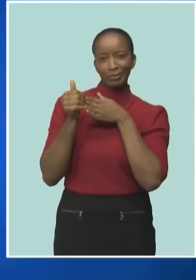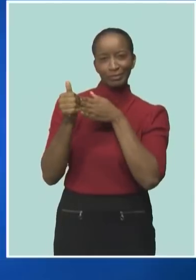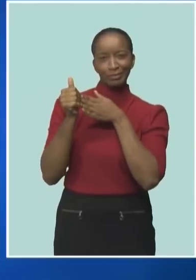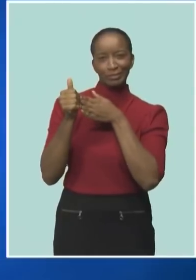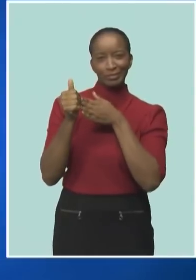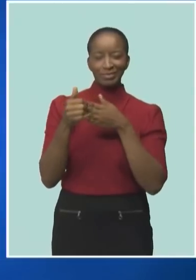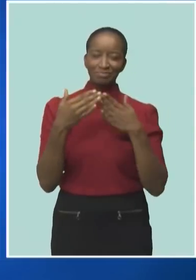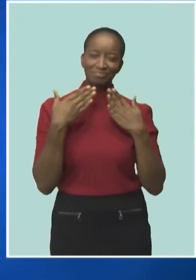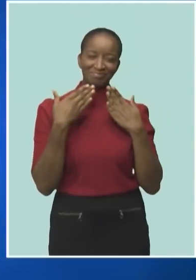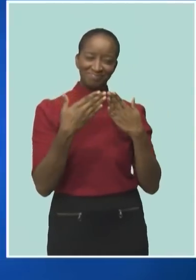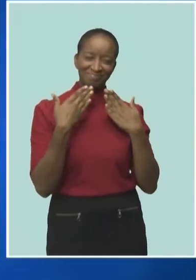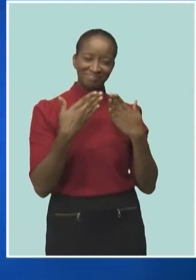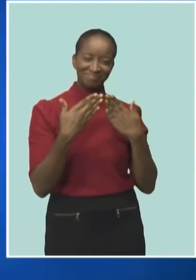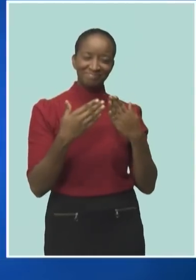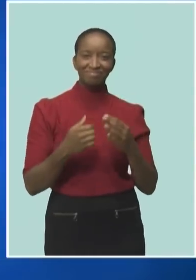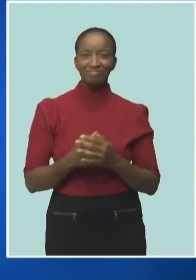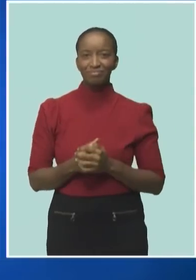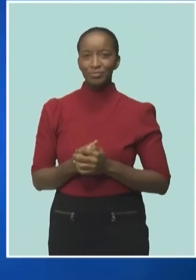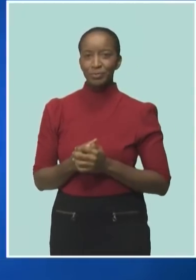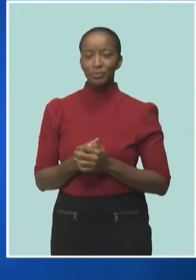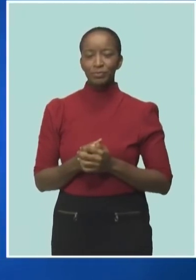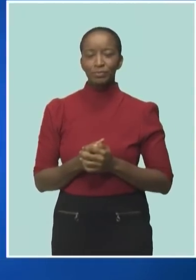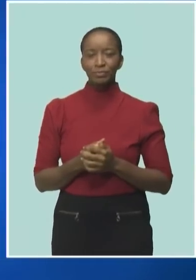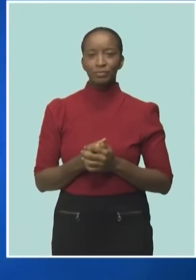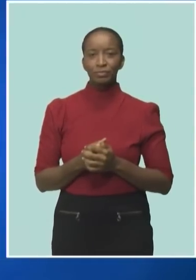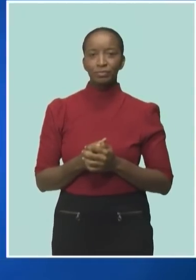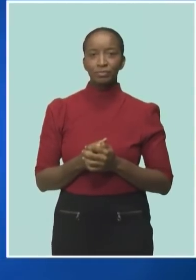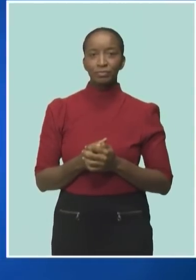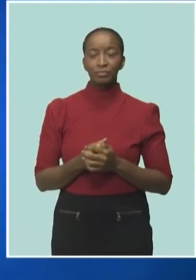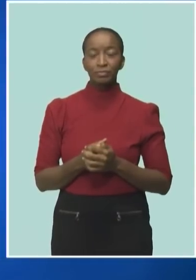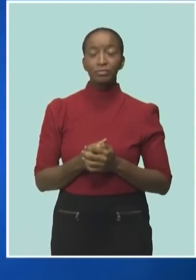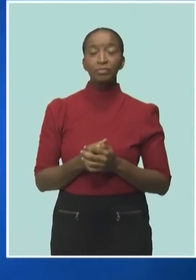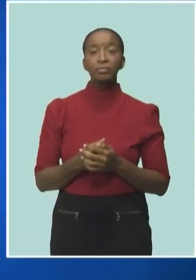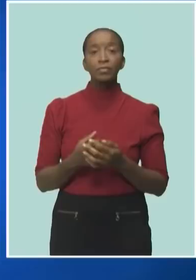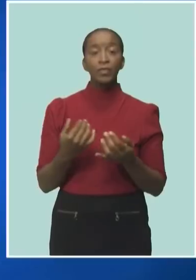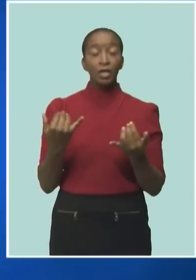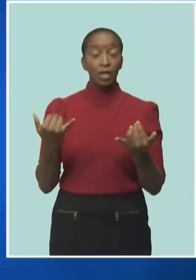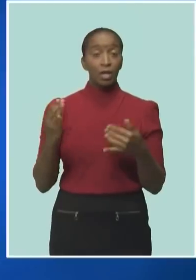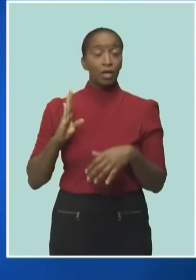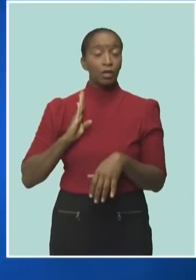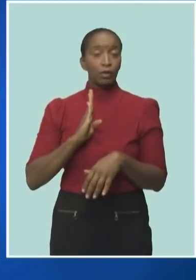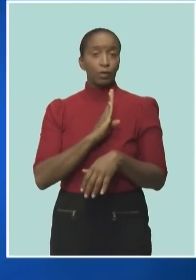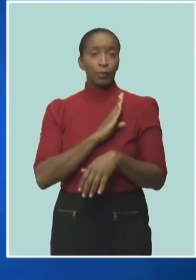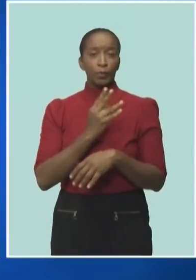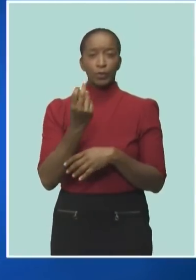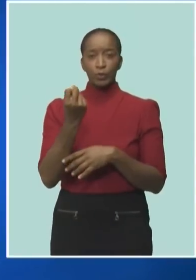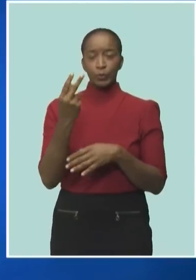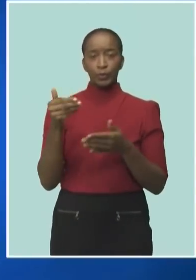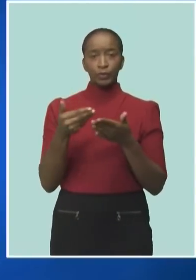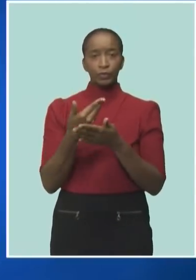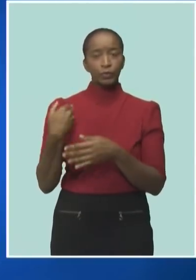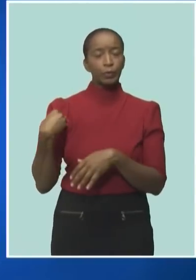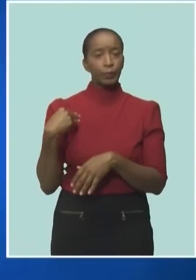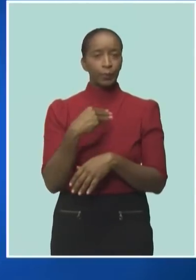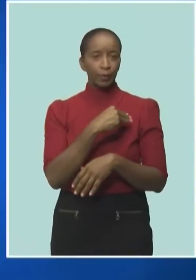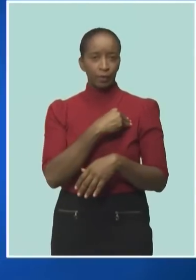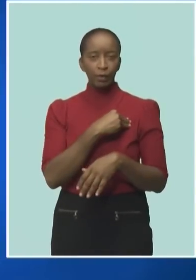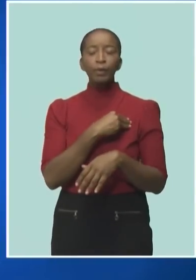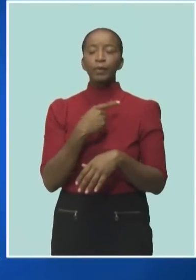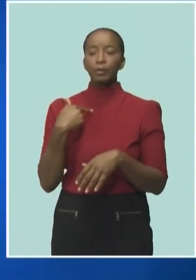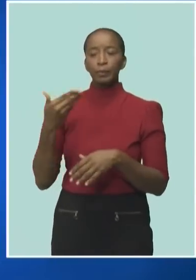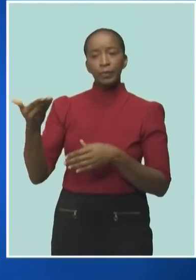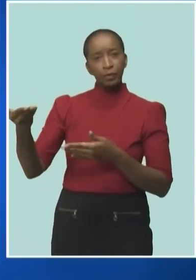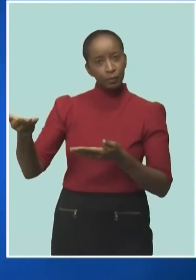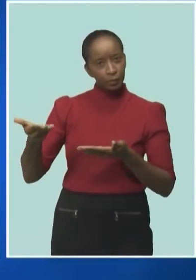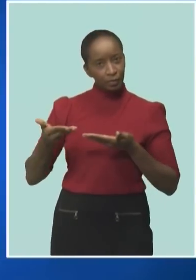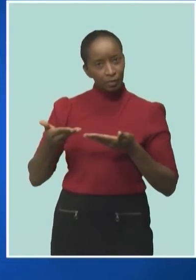jazilan. I welcome the 12 new members of the executive board, and I look forward to working with